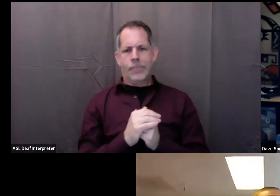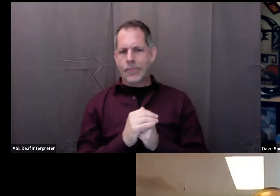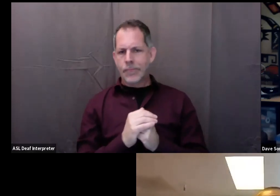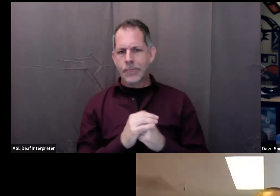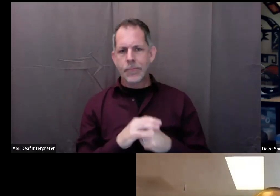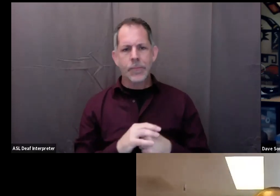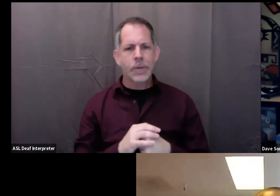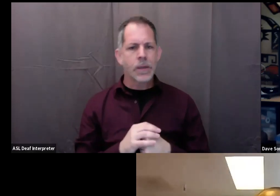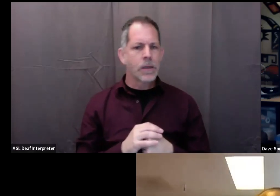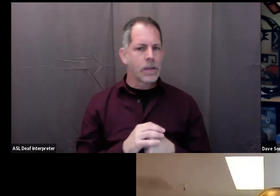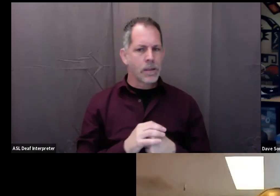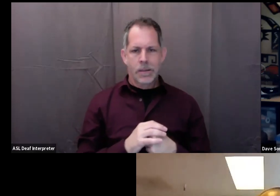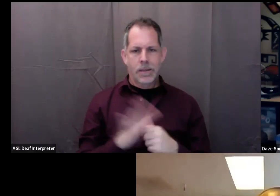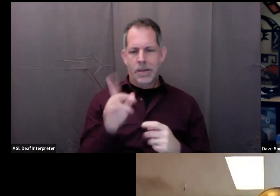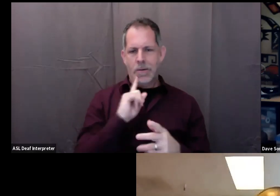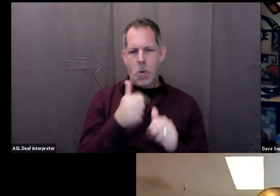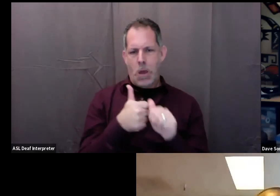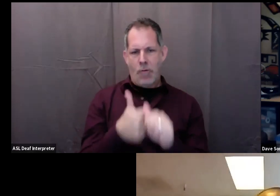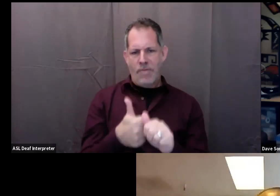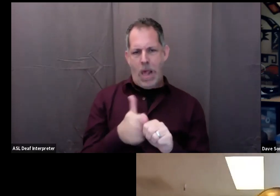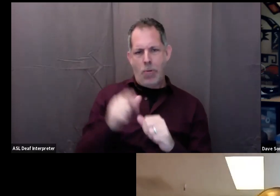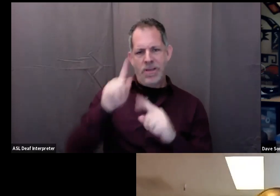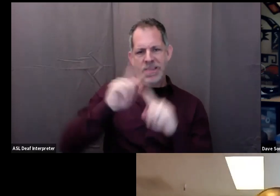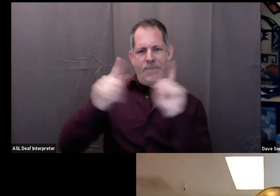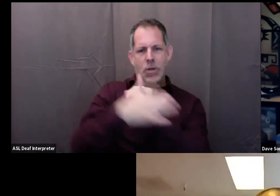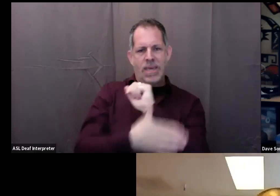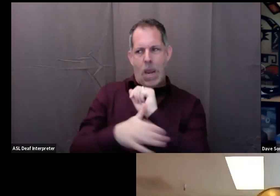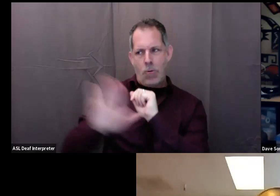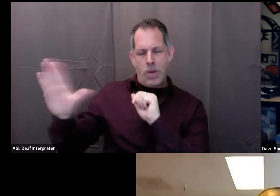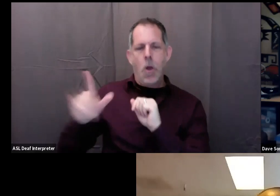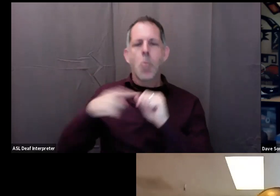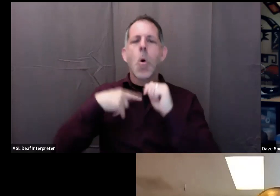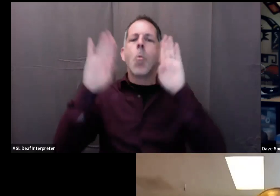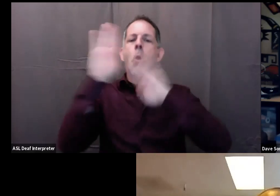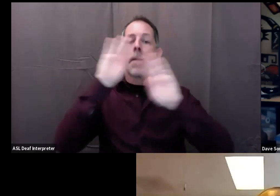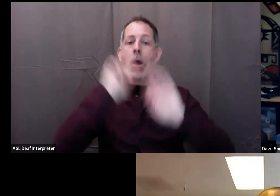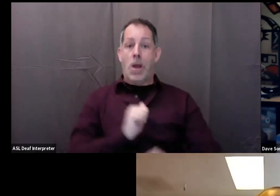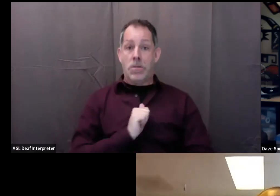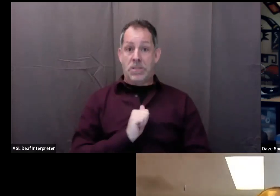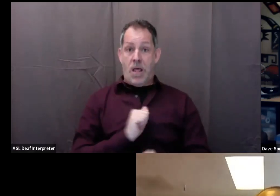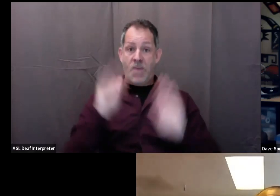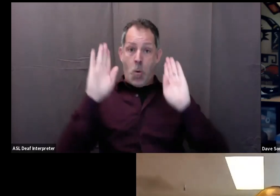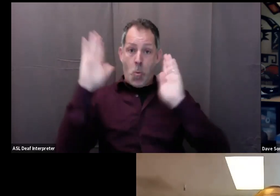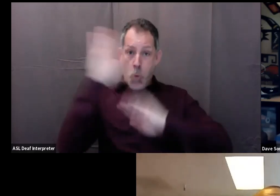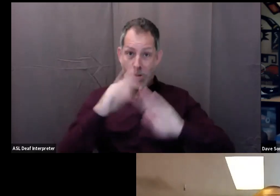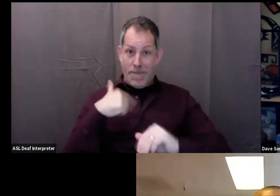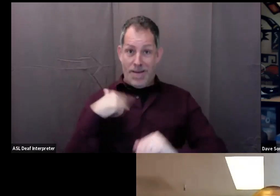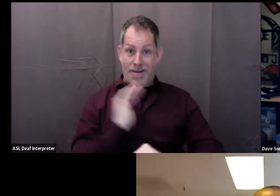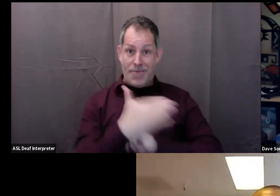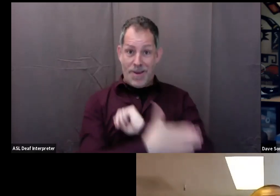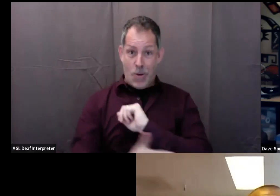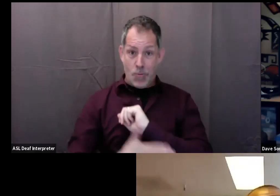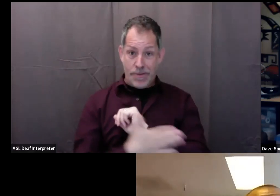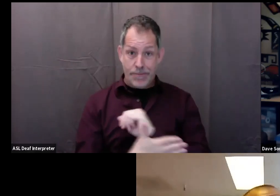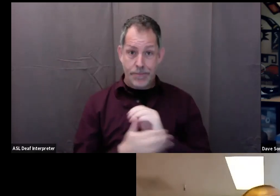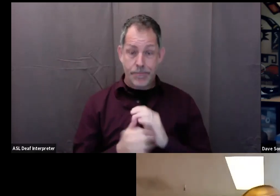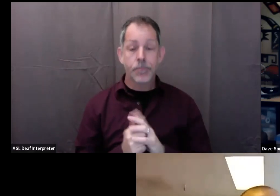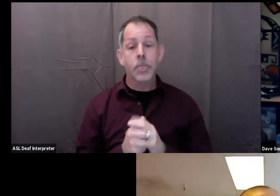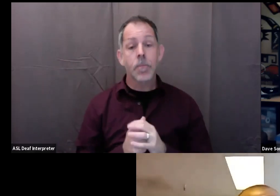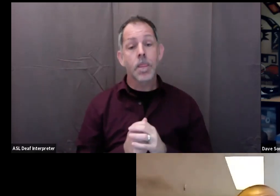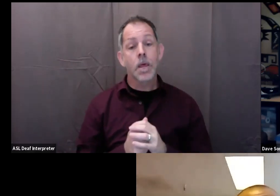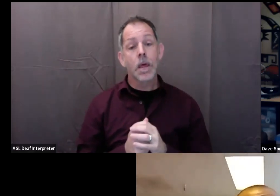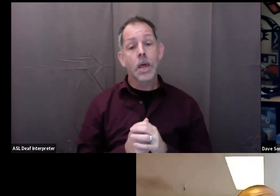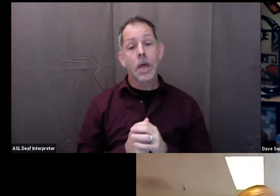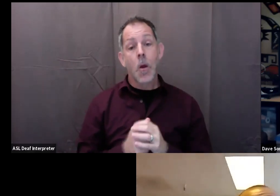job is to figure out what that happened last weekend, or what led up to it, and to make sure that we limit its impact